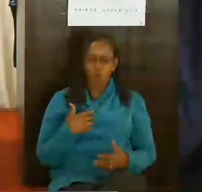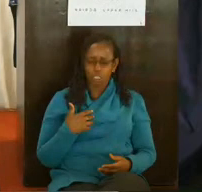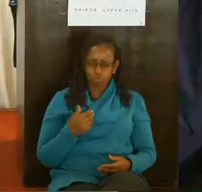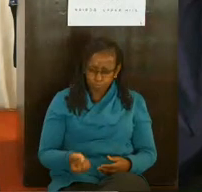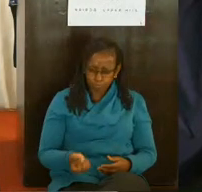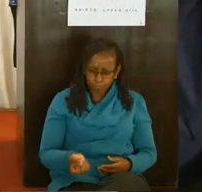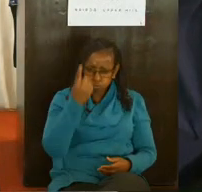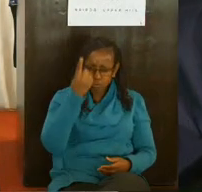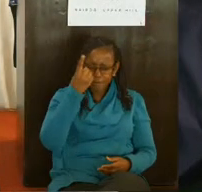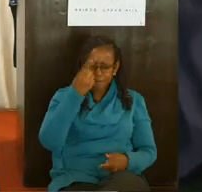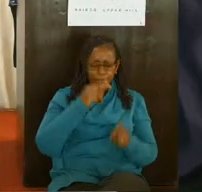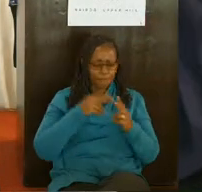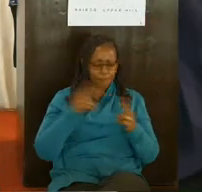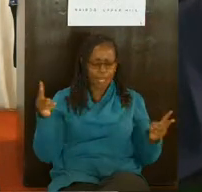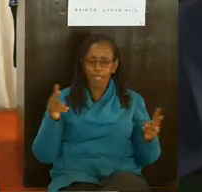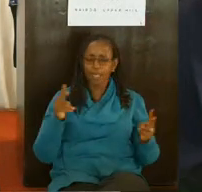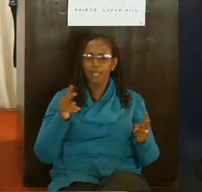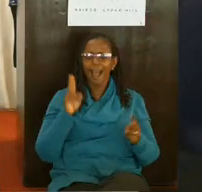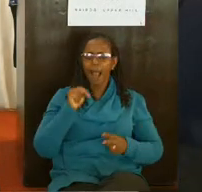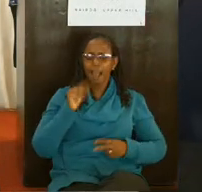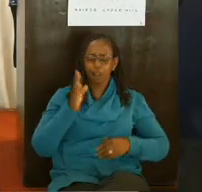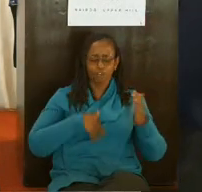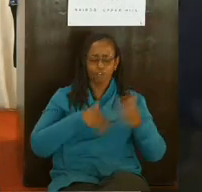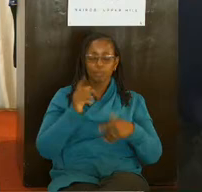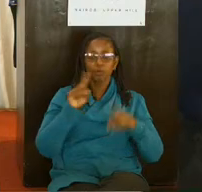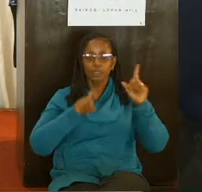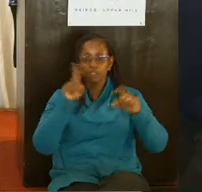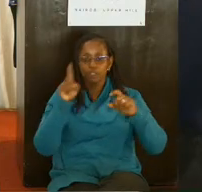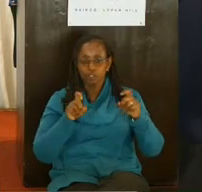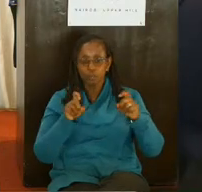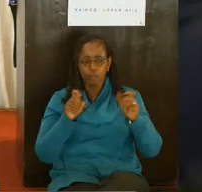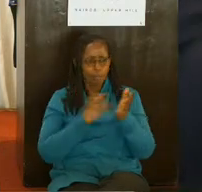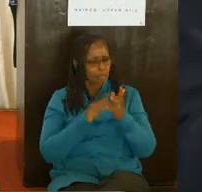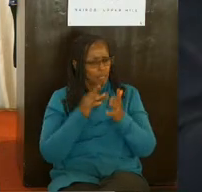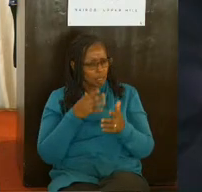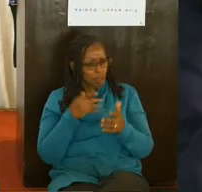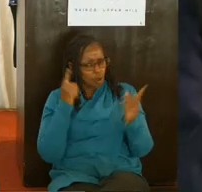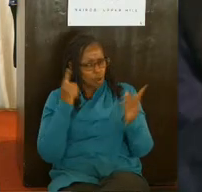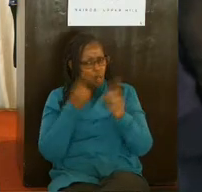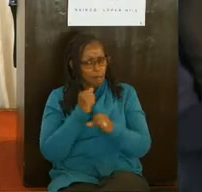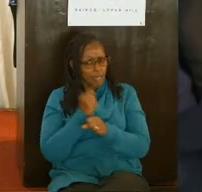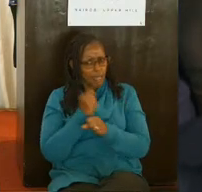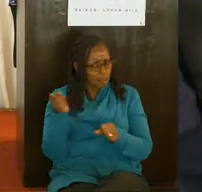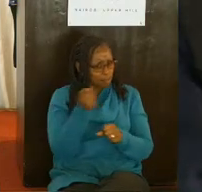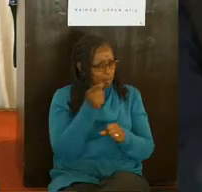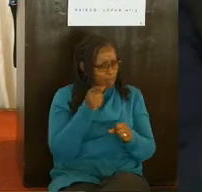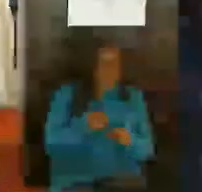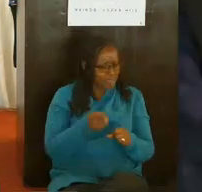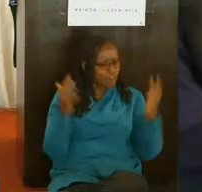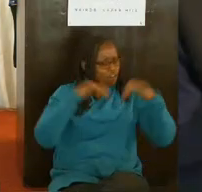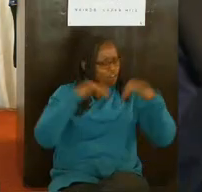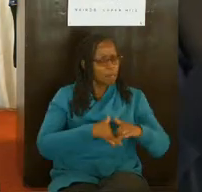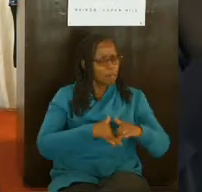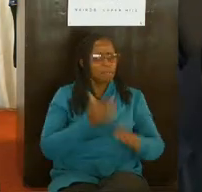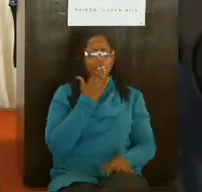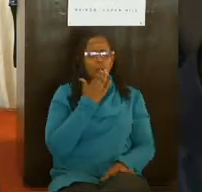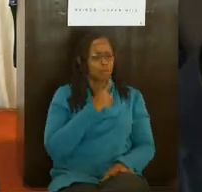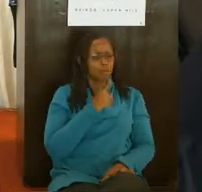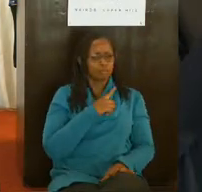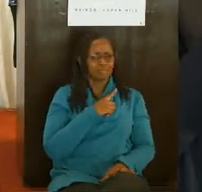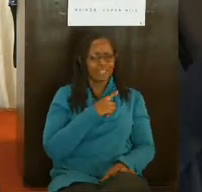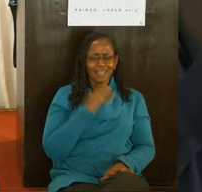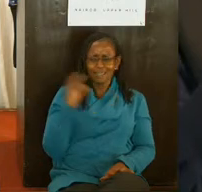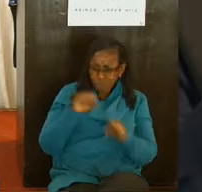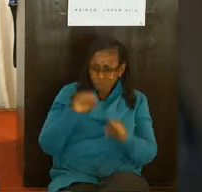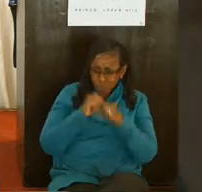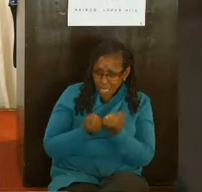uncomfortable questions and this is not to make this for a a bit boring but let me ask you is there Auto in